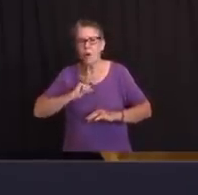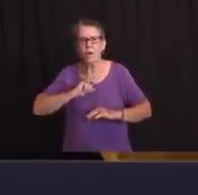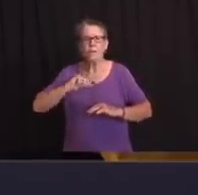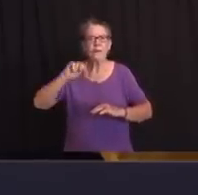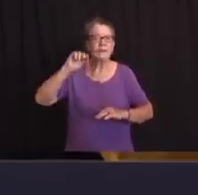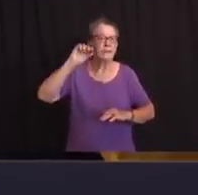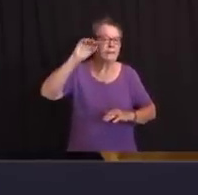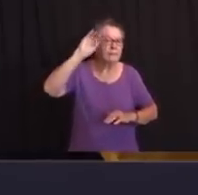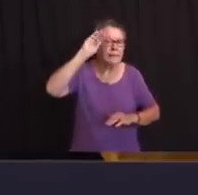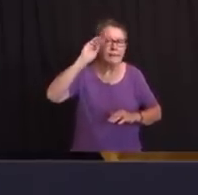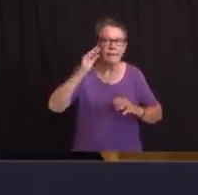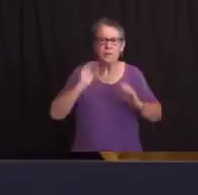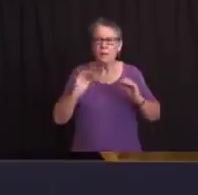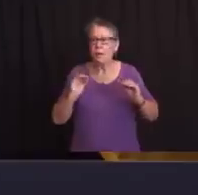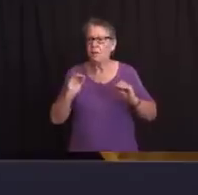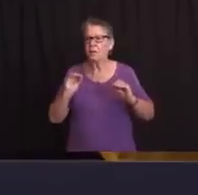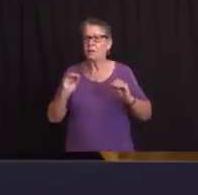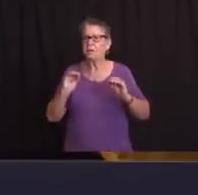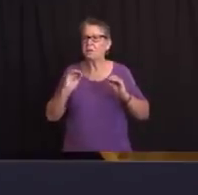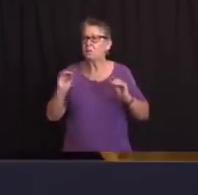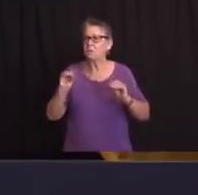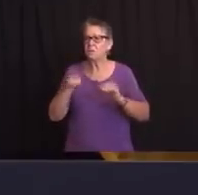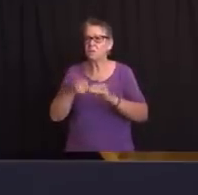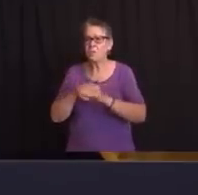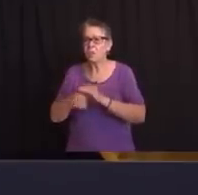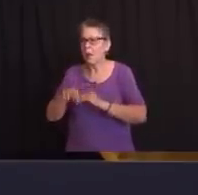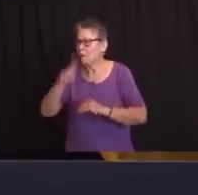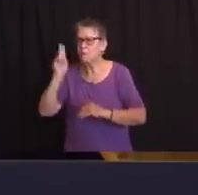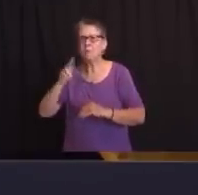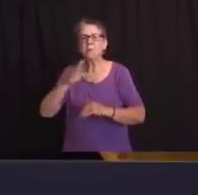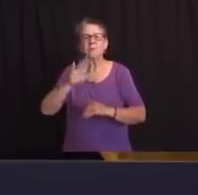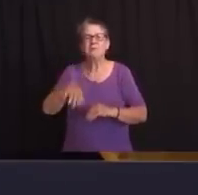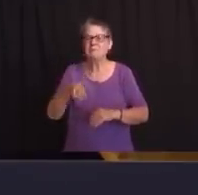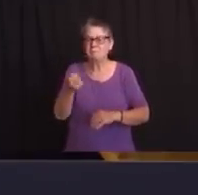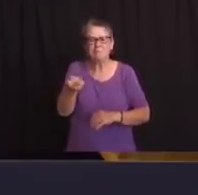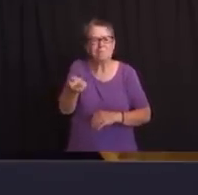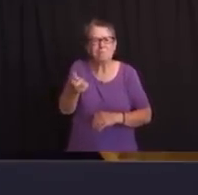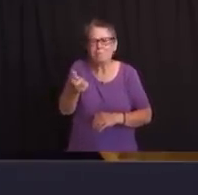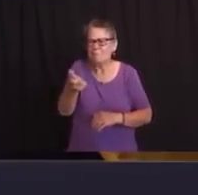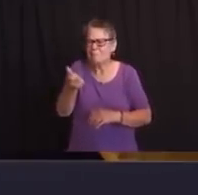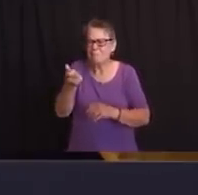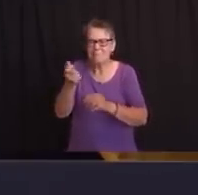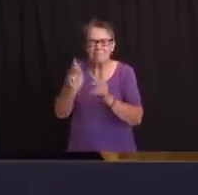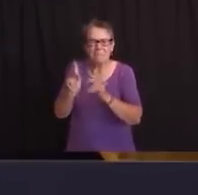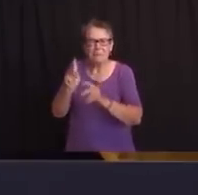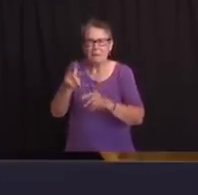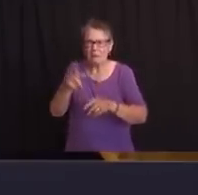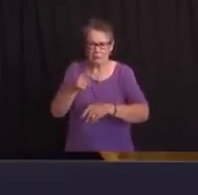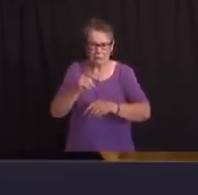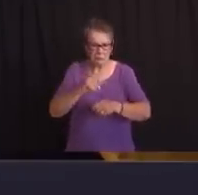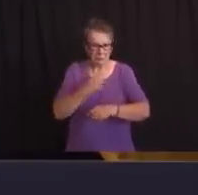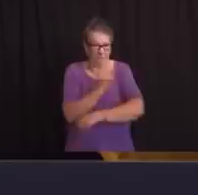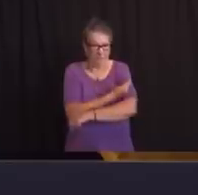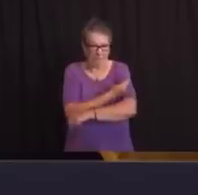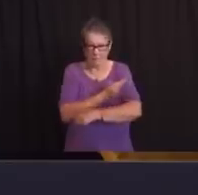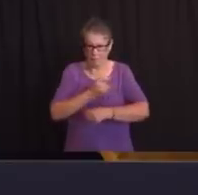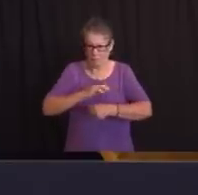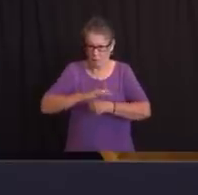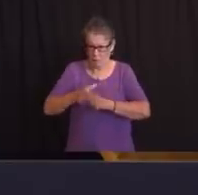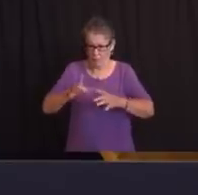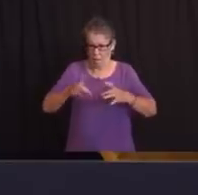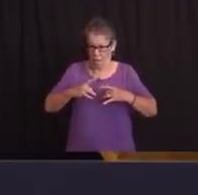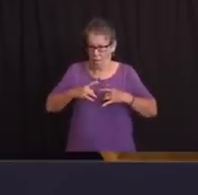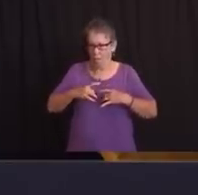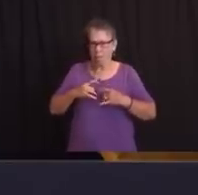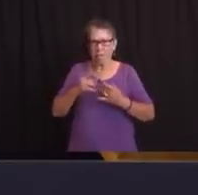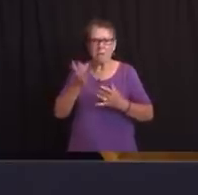chances of going to the hospital and dying are a lot less. So wait a minute, how's that work? How can I infect someone else at the same